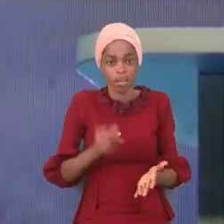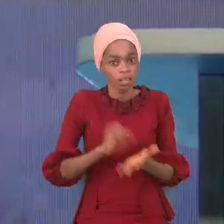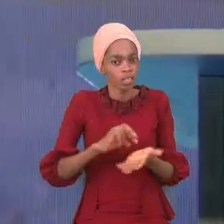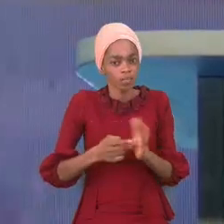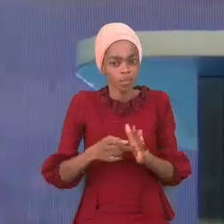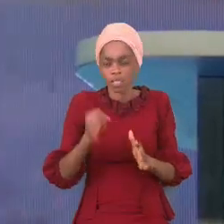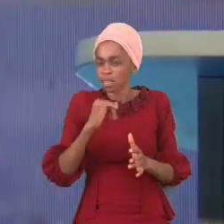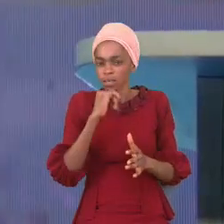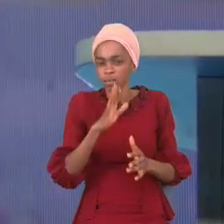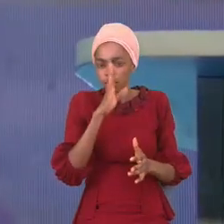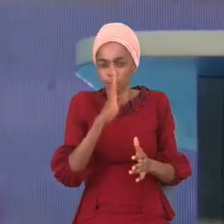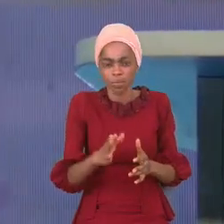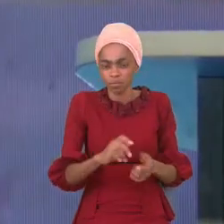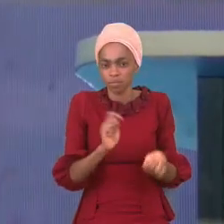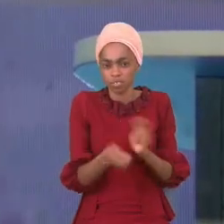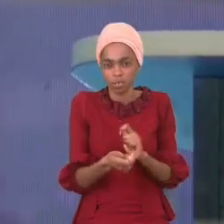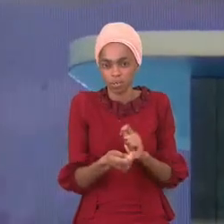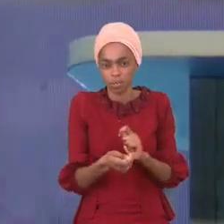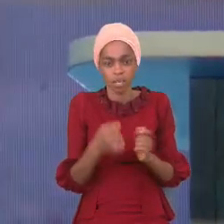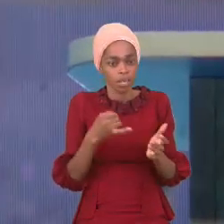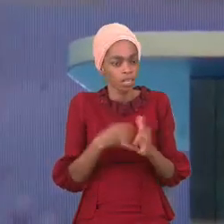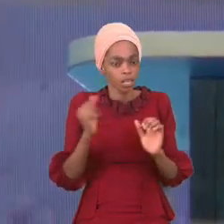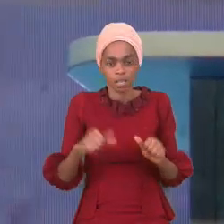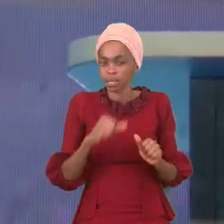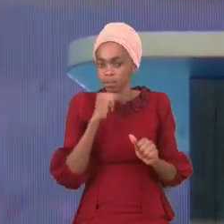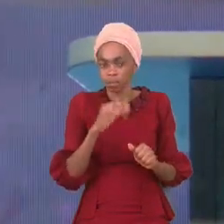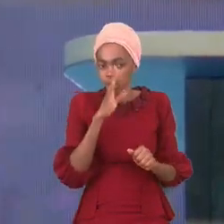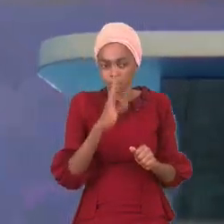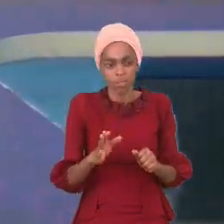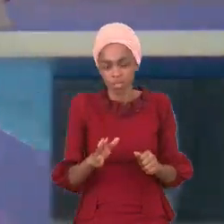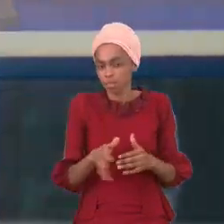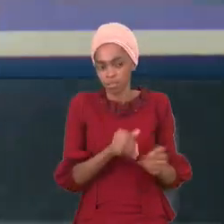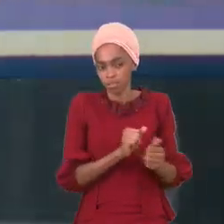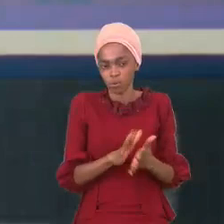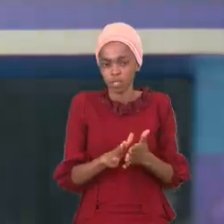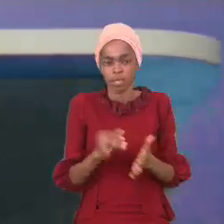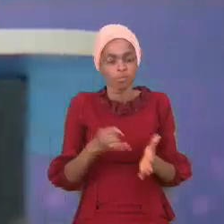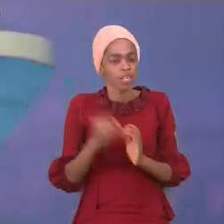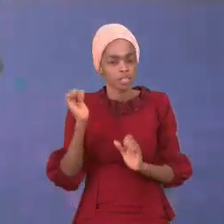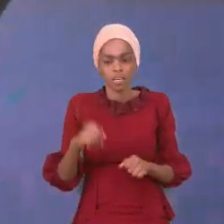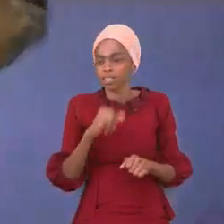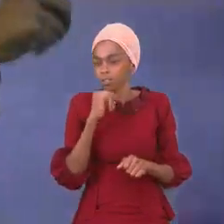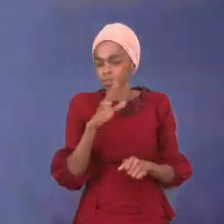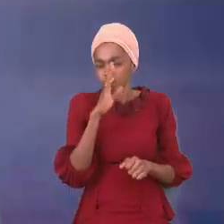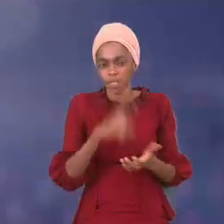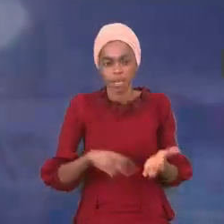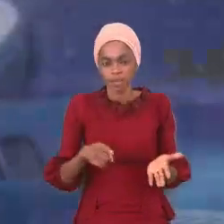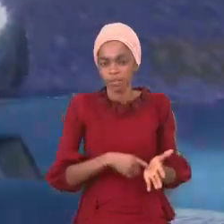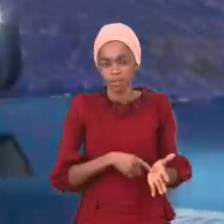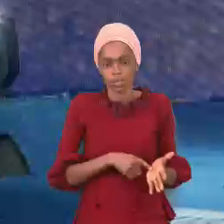It cannot be changed. It cannot be adulterated. It cannot be cancelled.